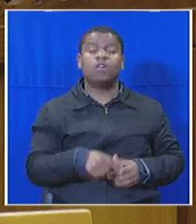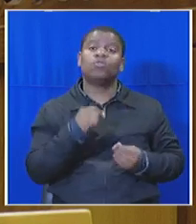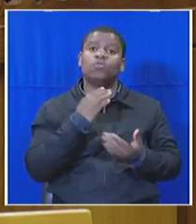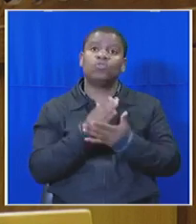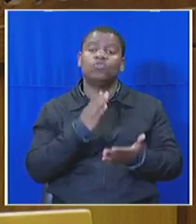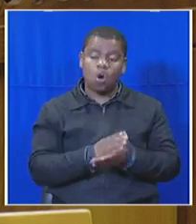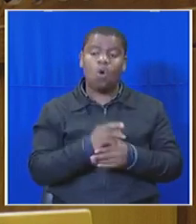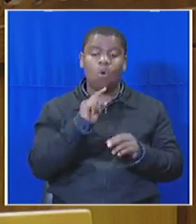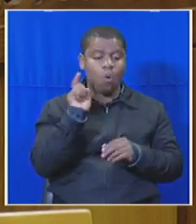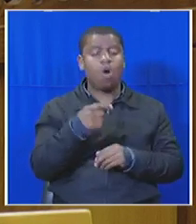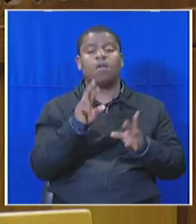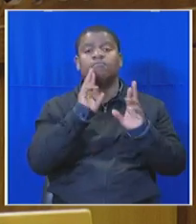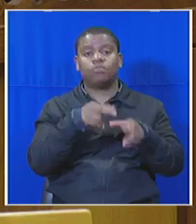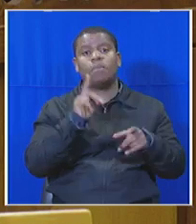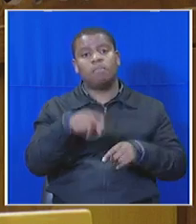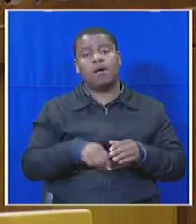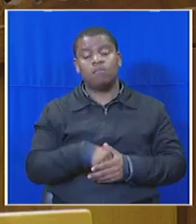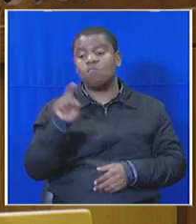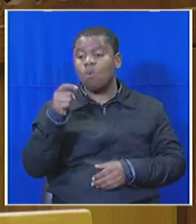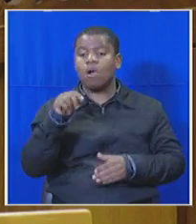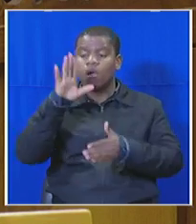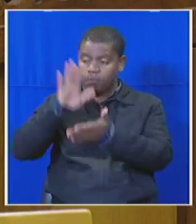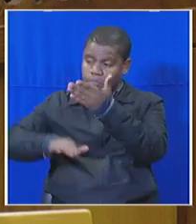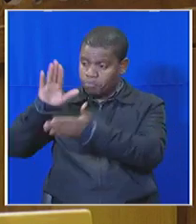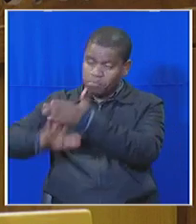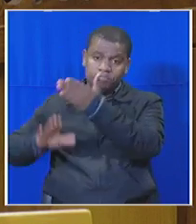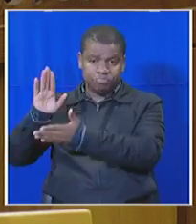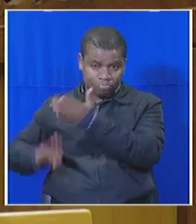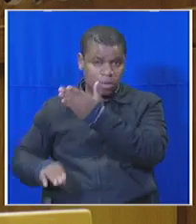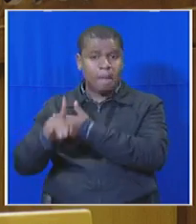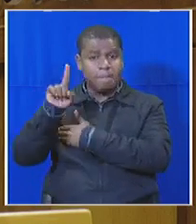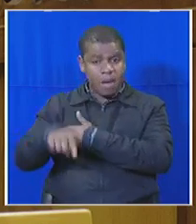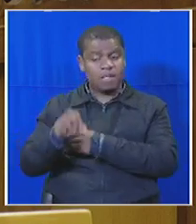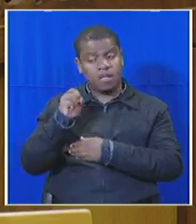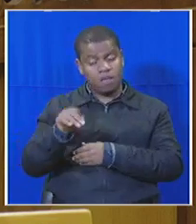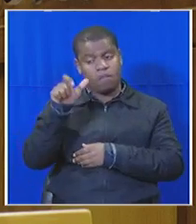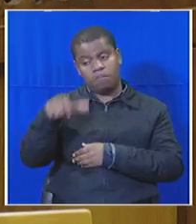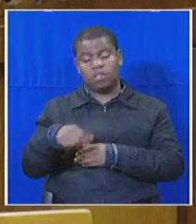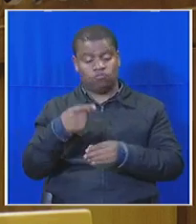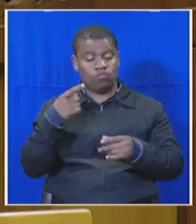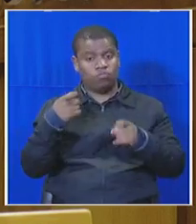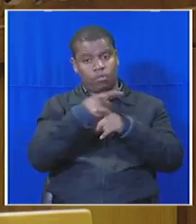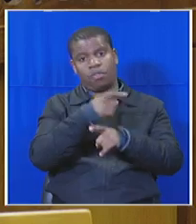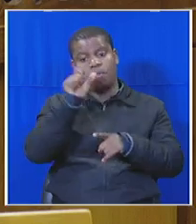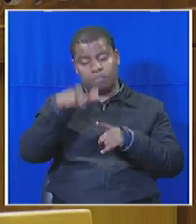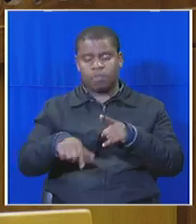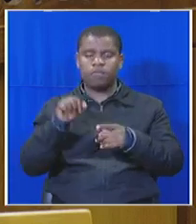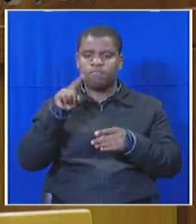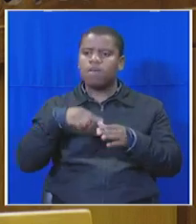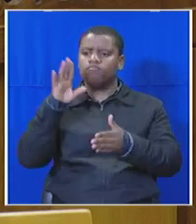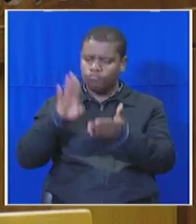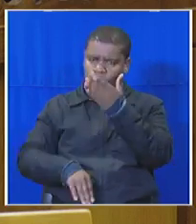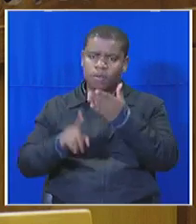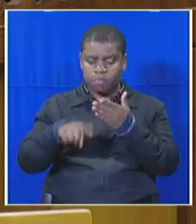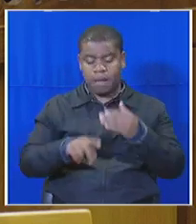people accountable. There must be consequence management, and people who have done wrong must, be brought to book. The